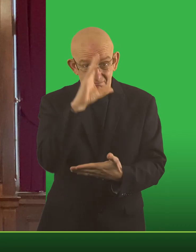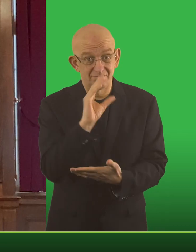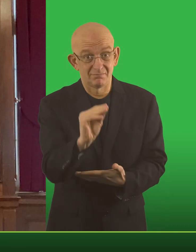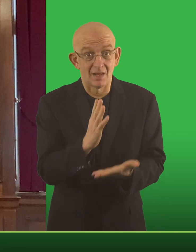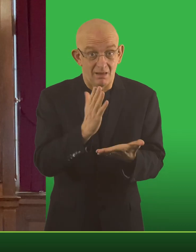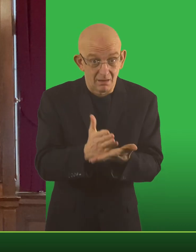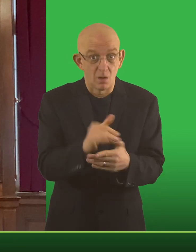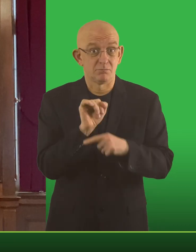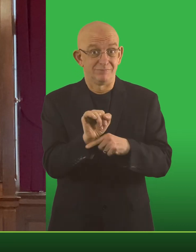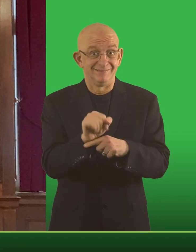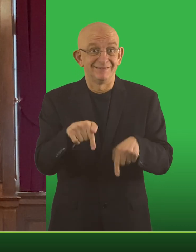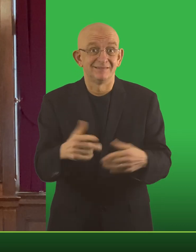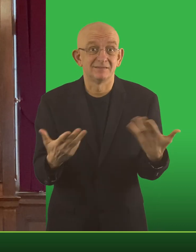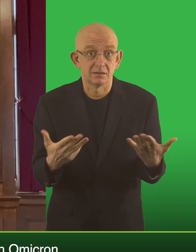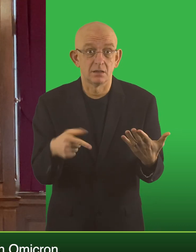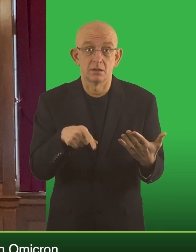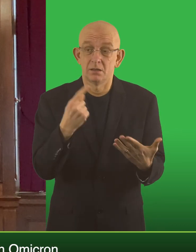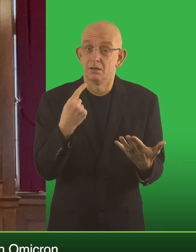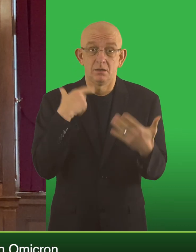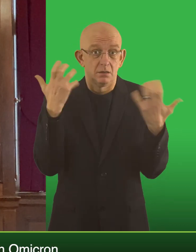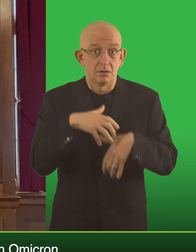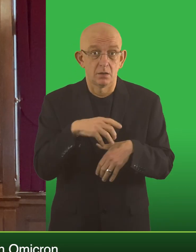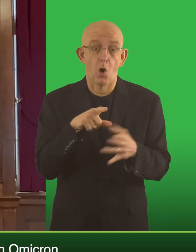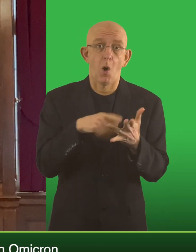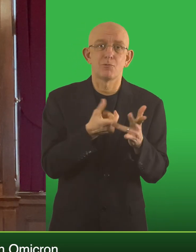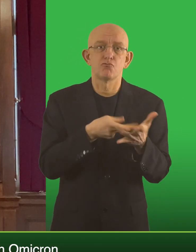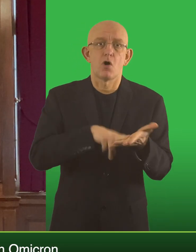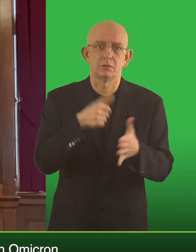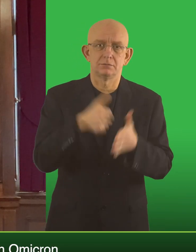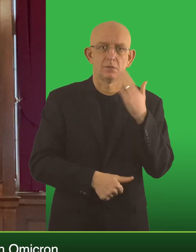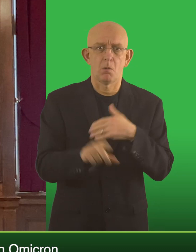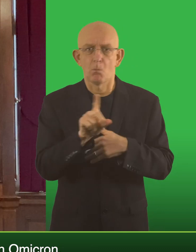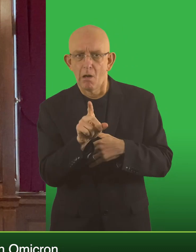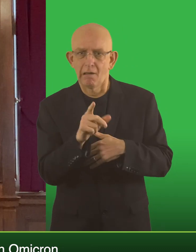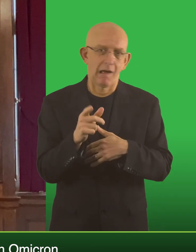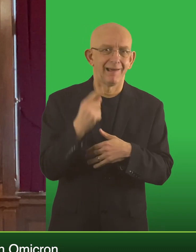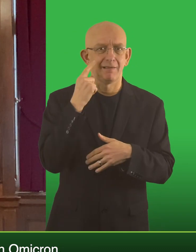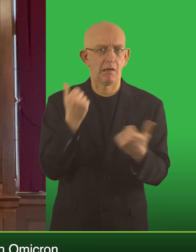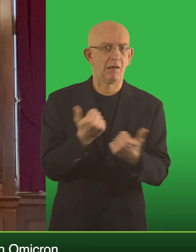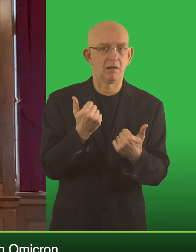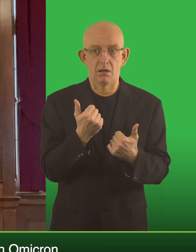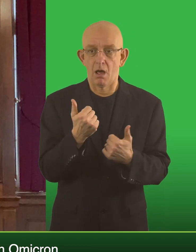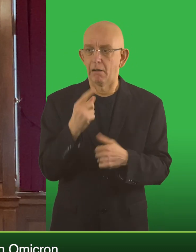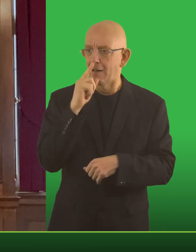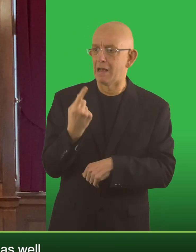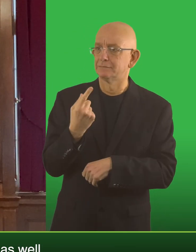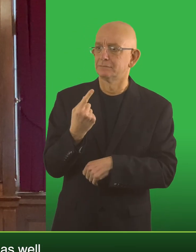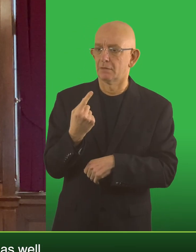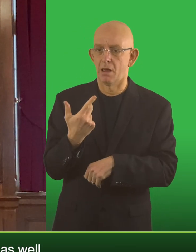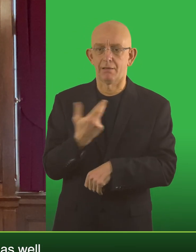no qualms about me saying that. One of my worries early on in Omicron was the propensity for immune